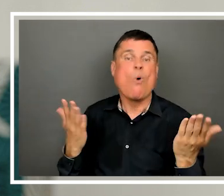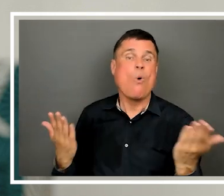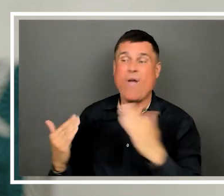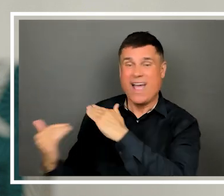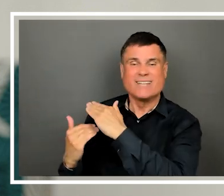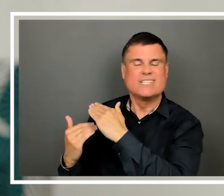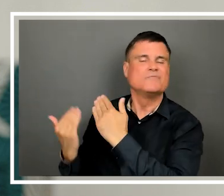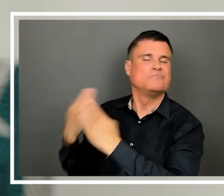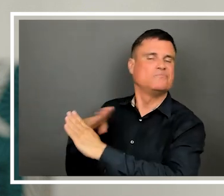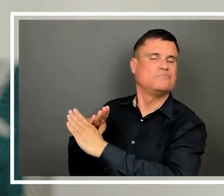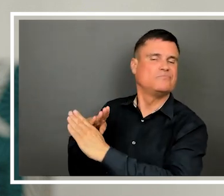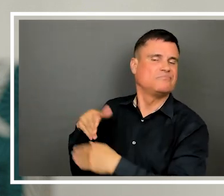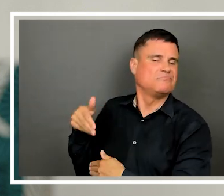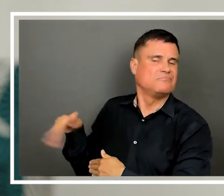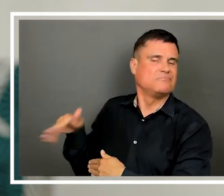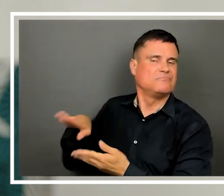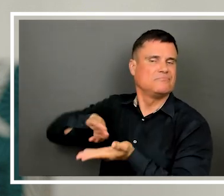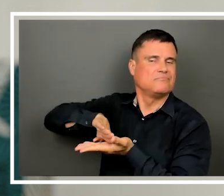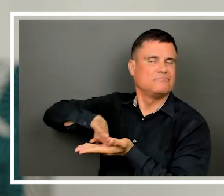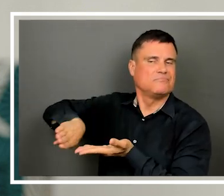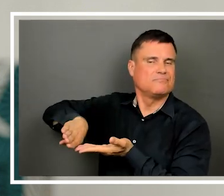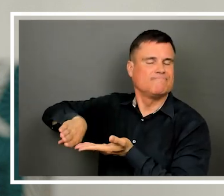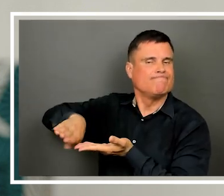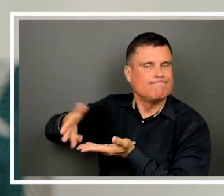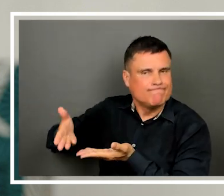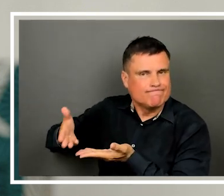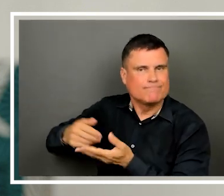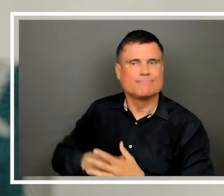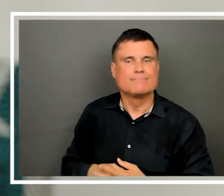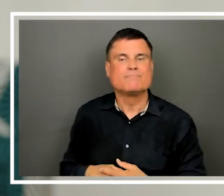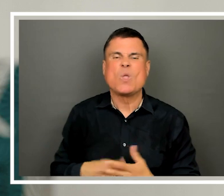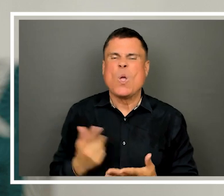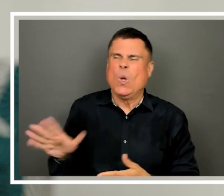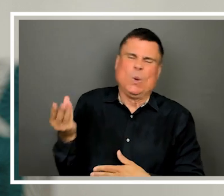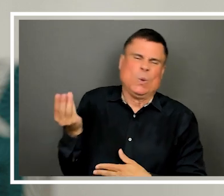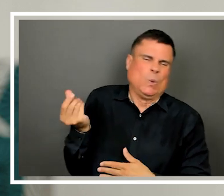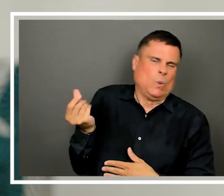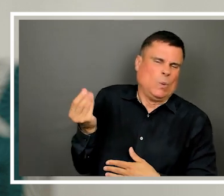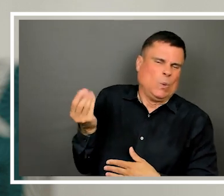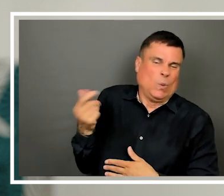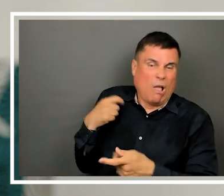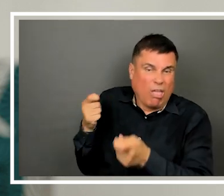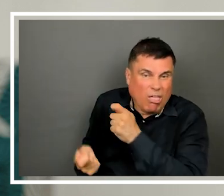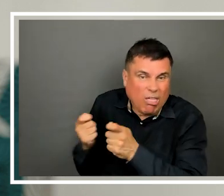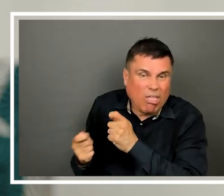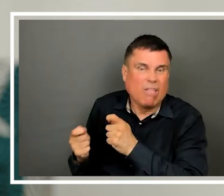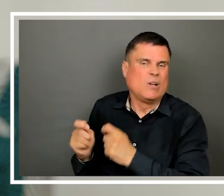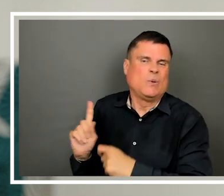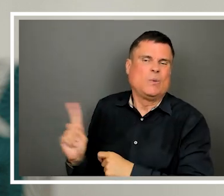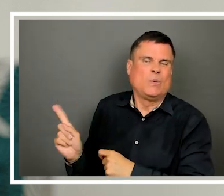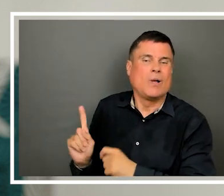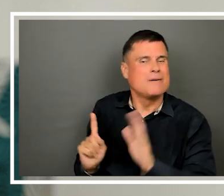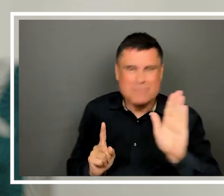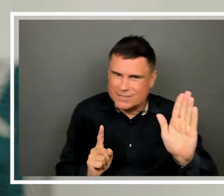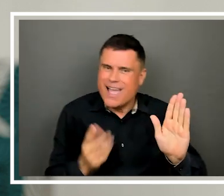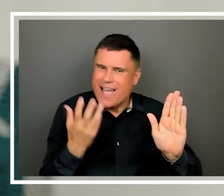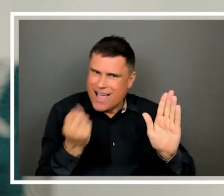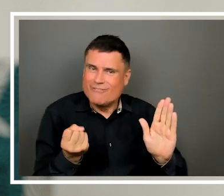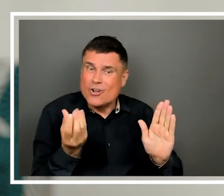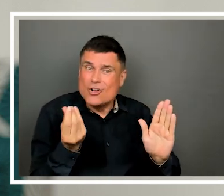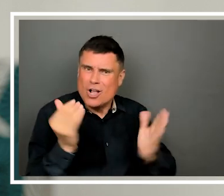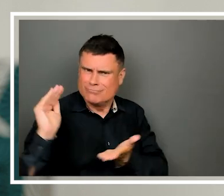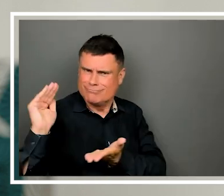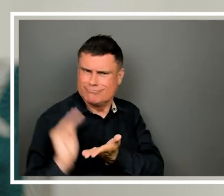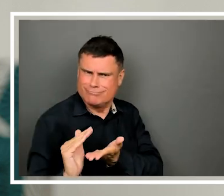are unwilling to work on accessibility measures, or think they are too expensive. However, there